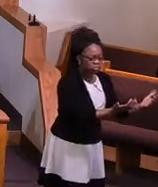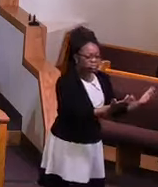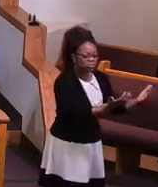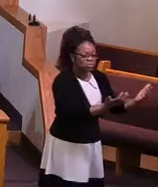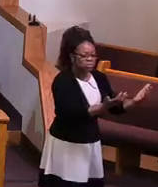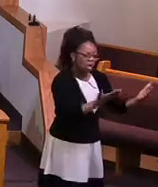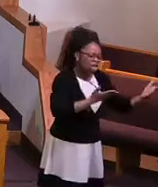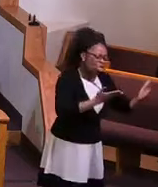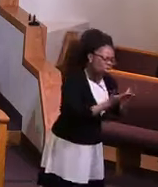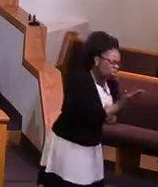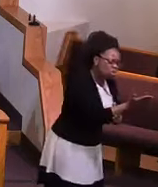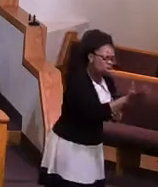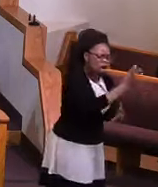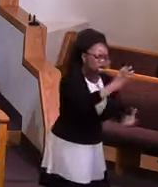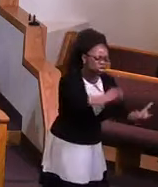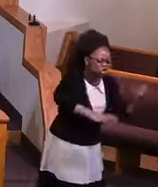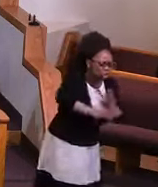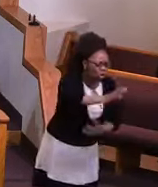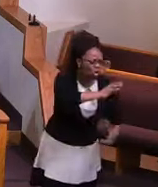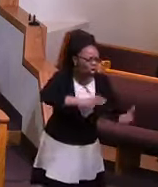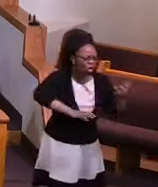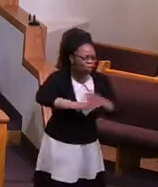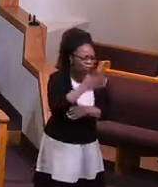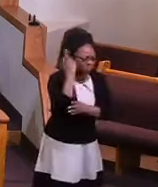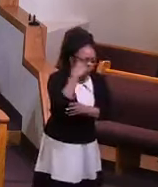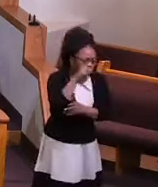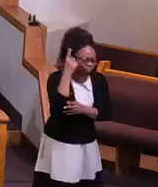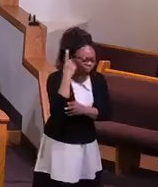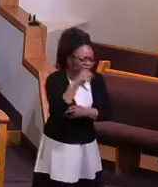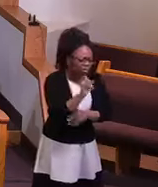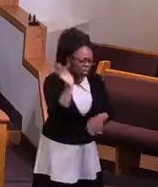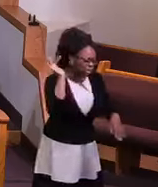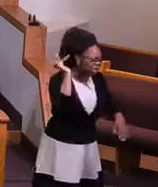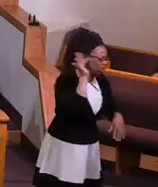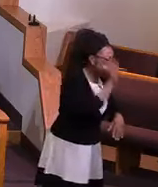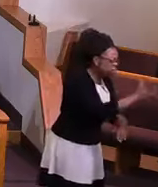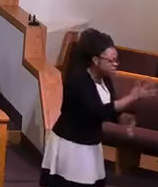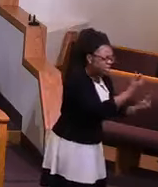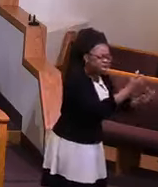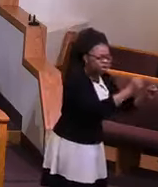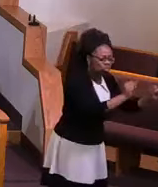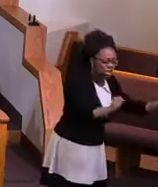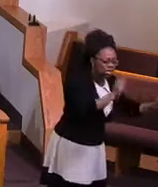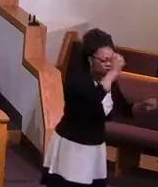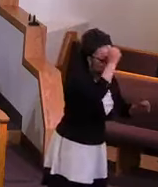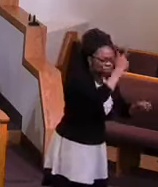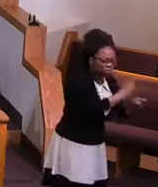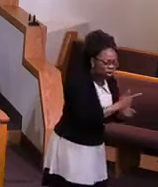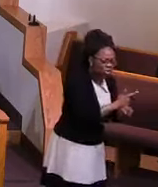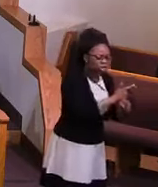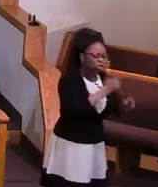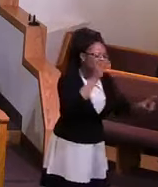endured a storm, to reach out and rescue a brother that had been attacked.